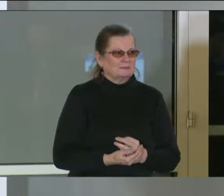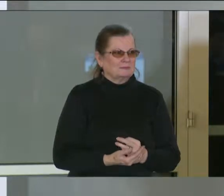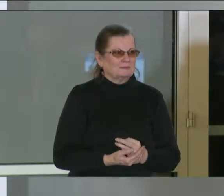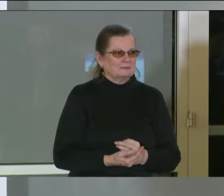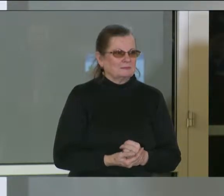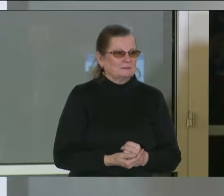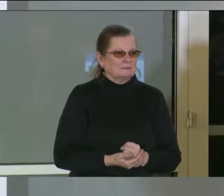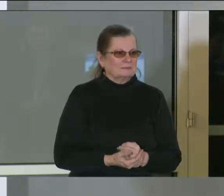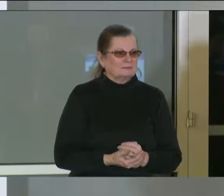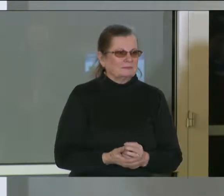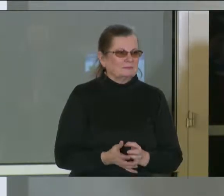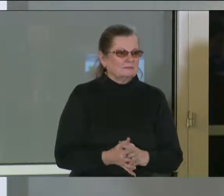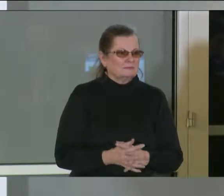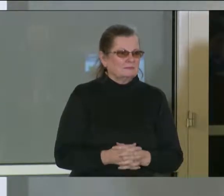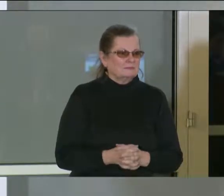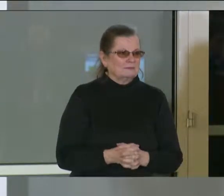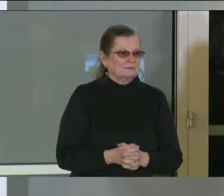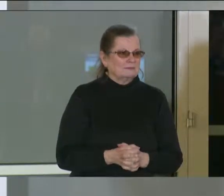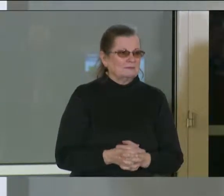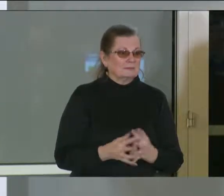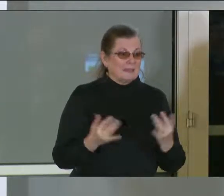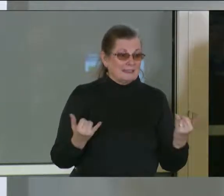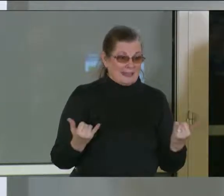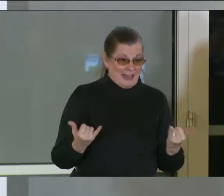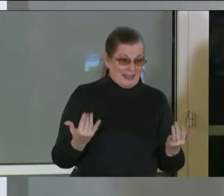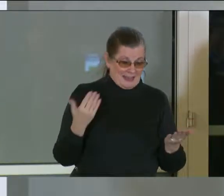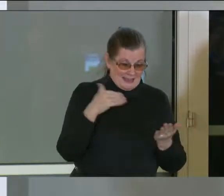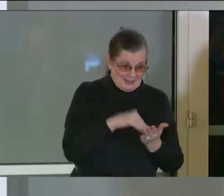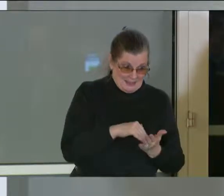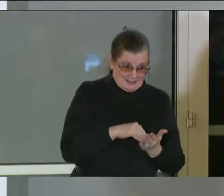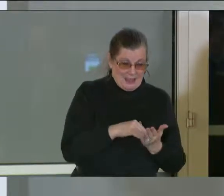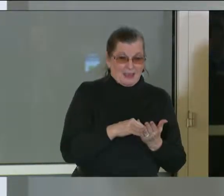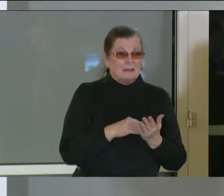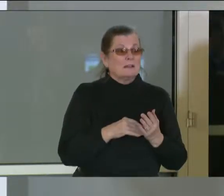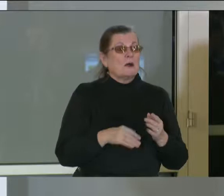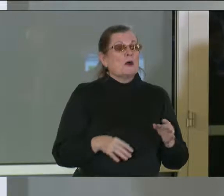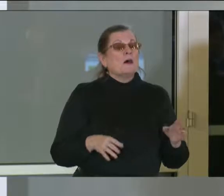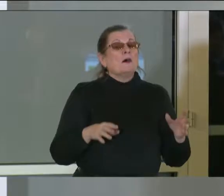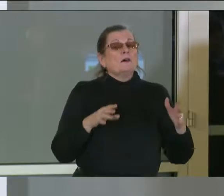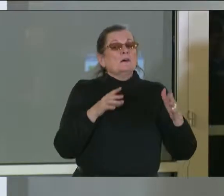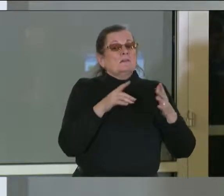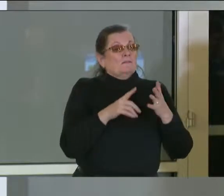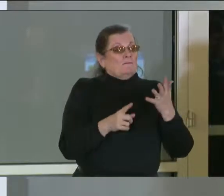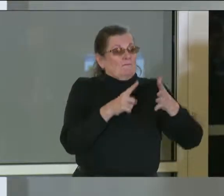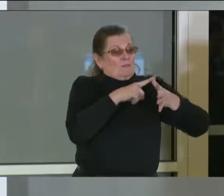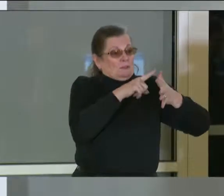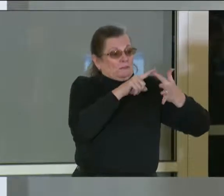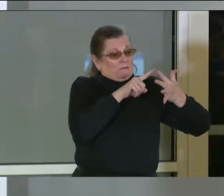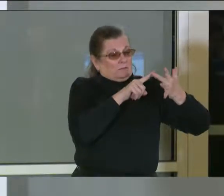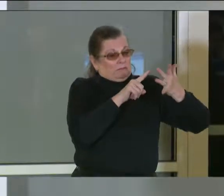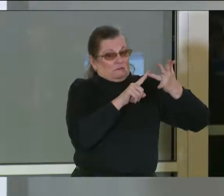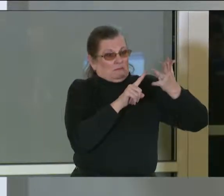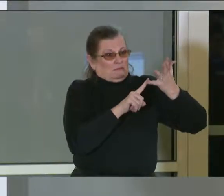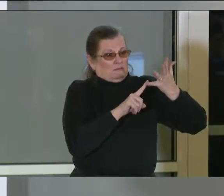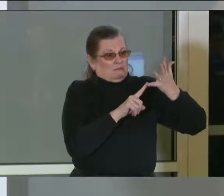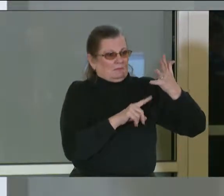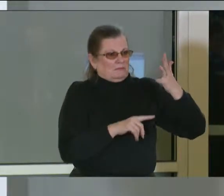All right, again, your most important issue to least important. Give it about 2 more seconds.